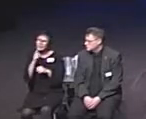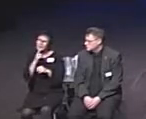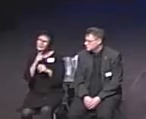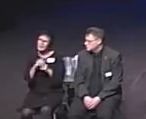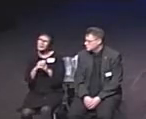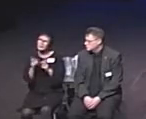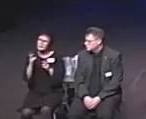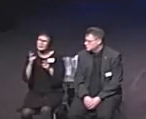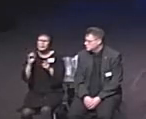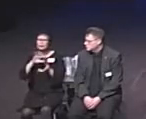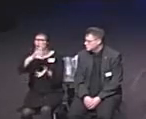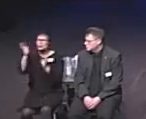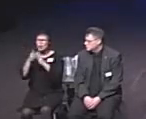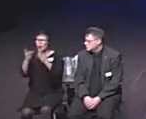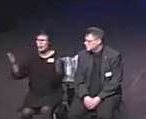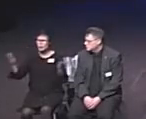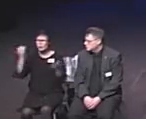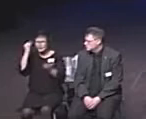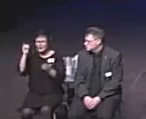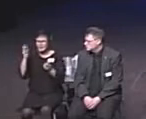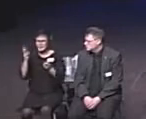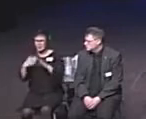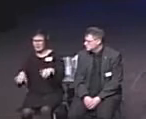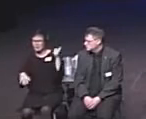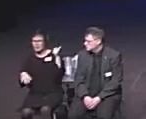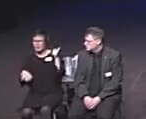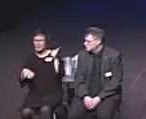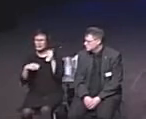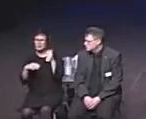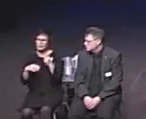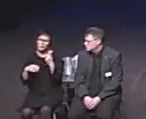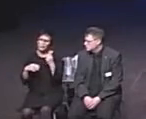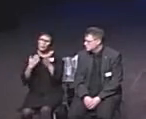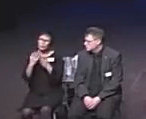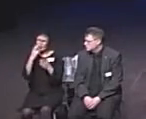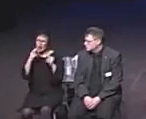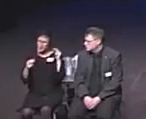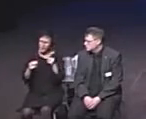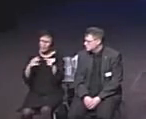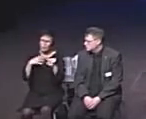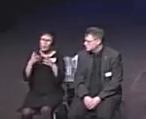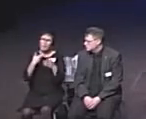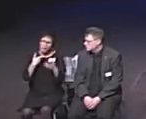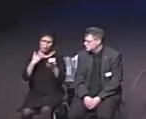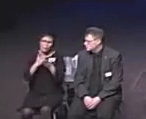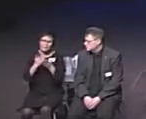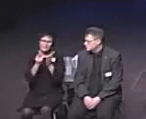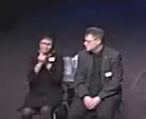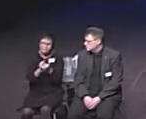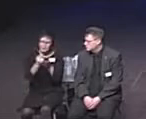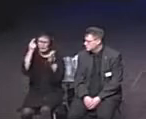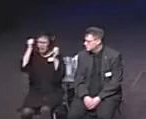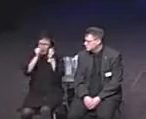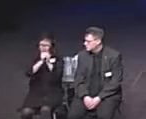the whole exhibition is set up like this, that on one side it is more about brain and learning. In the